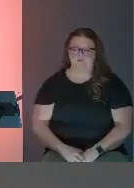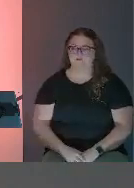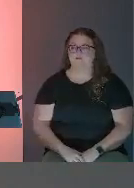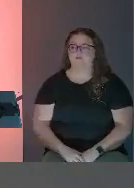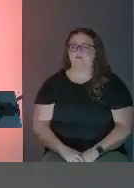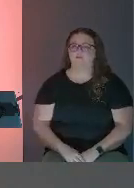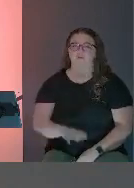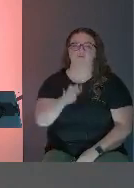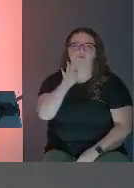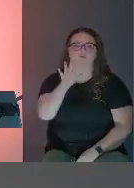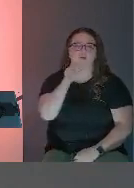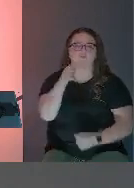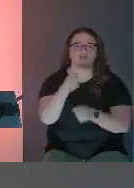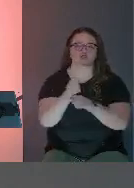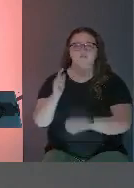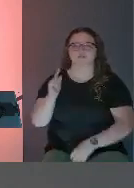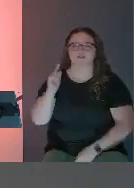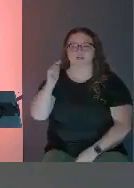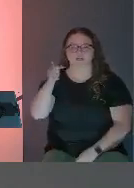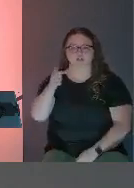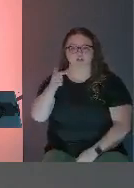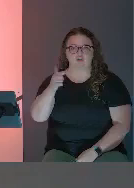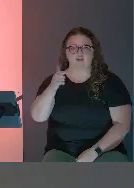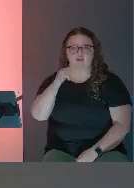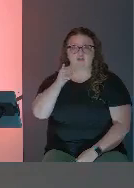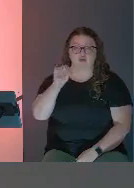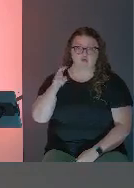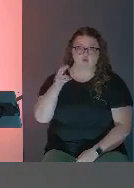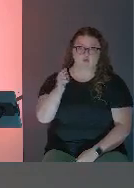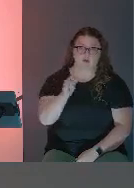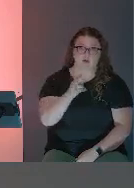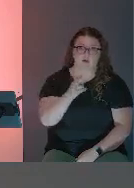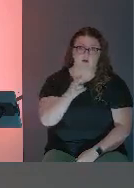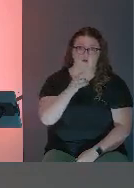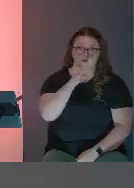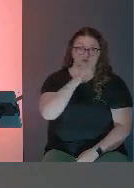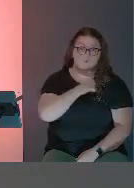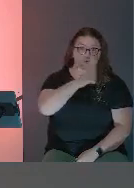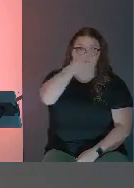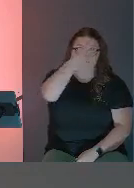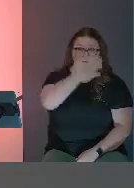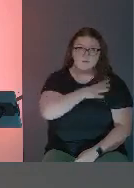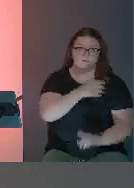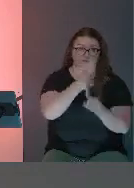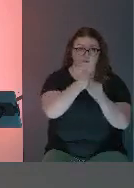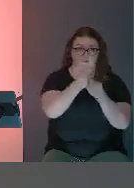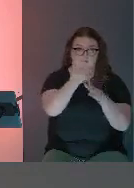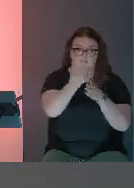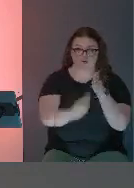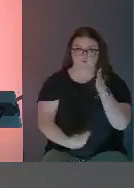45 years later, and Joshua is an old man, and he ultimately ends up passing away.